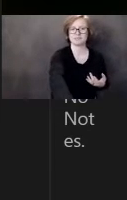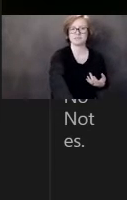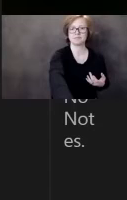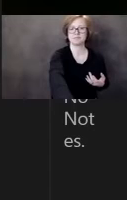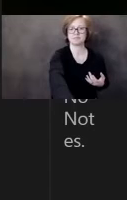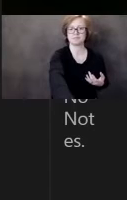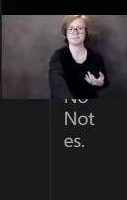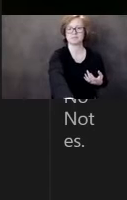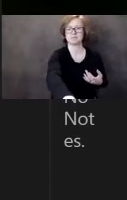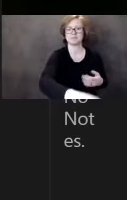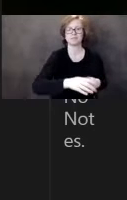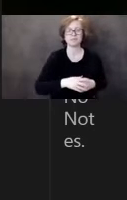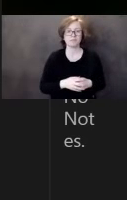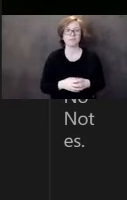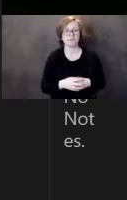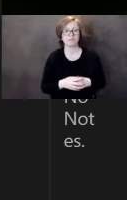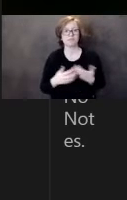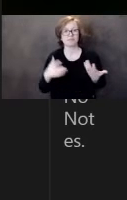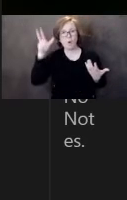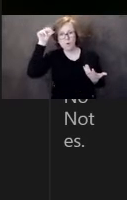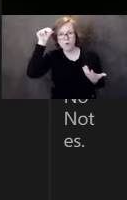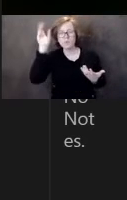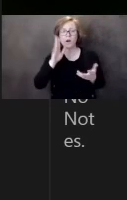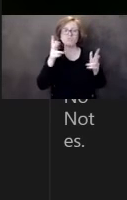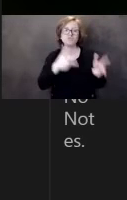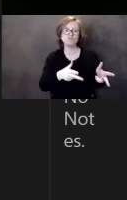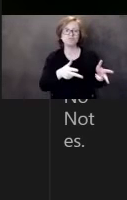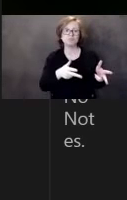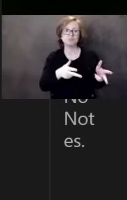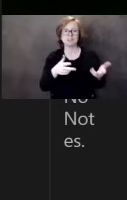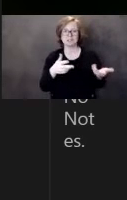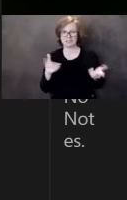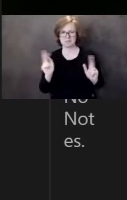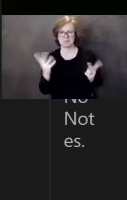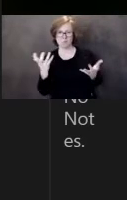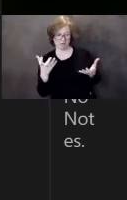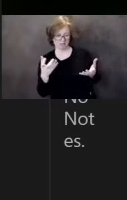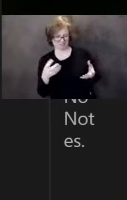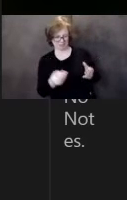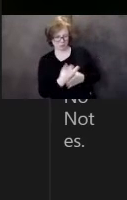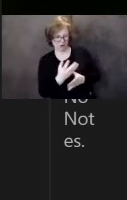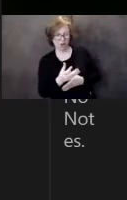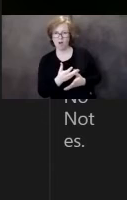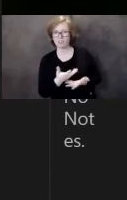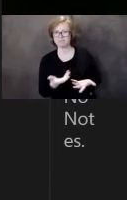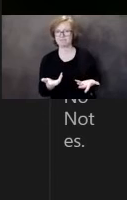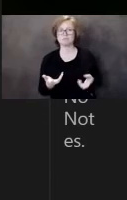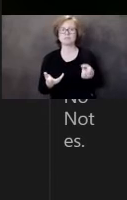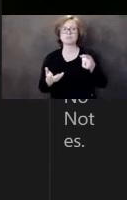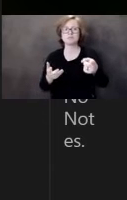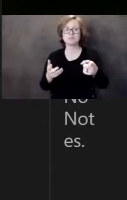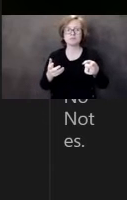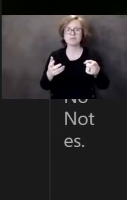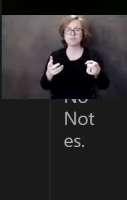is here. Horses are turned out. They don't have mud because it's limestone. It drains really, really well. The animals are turned